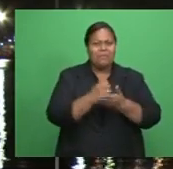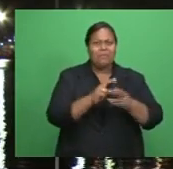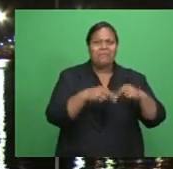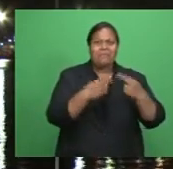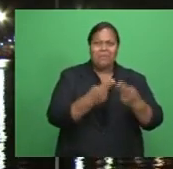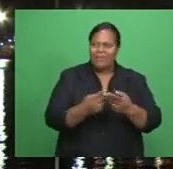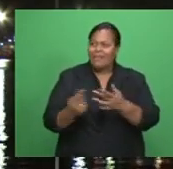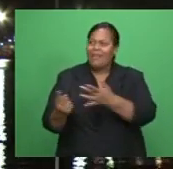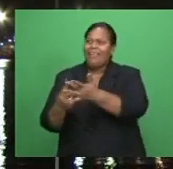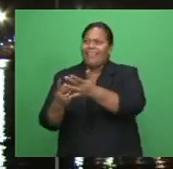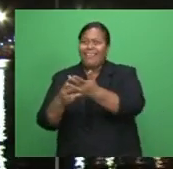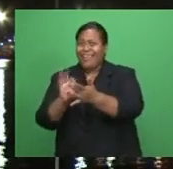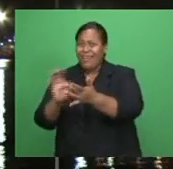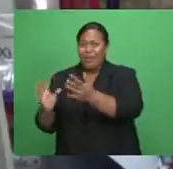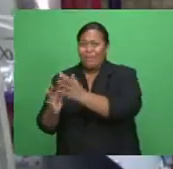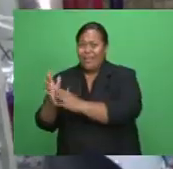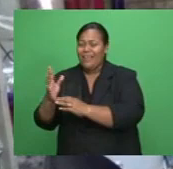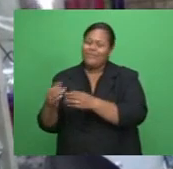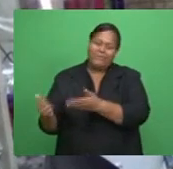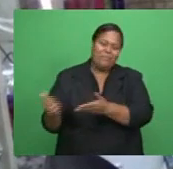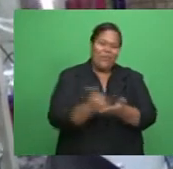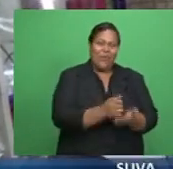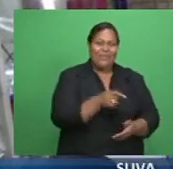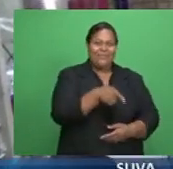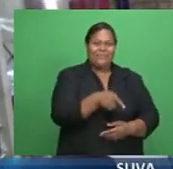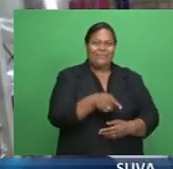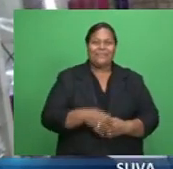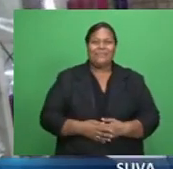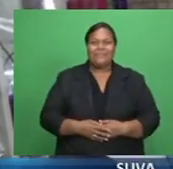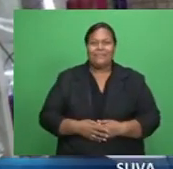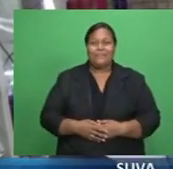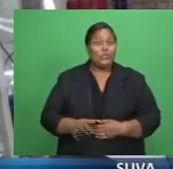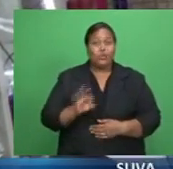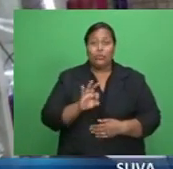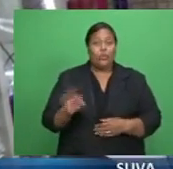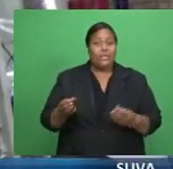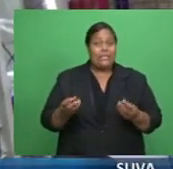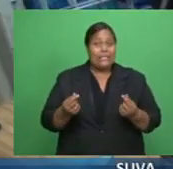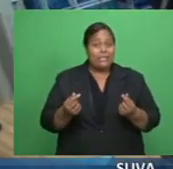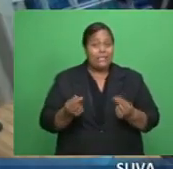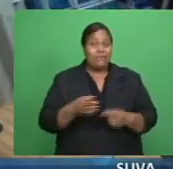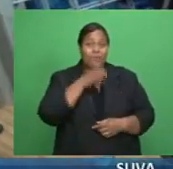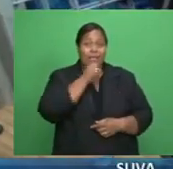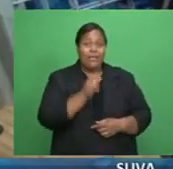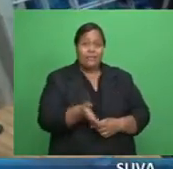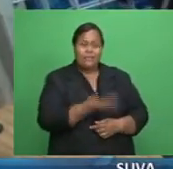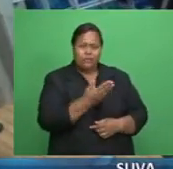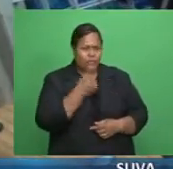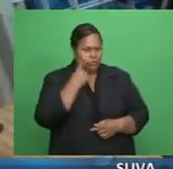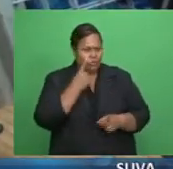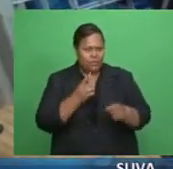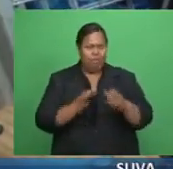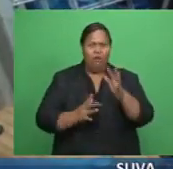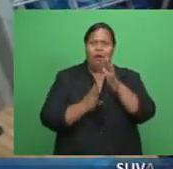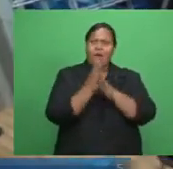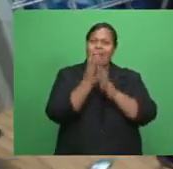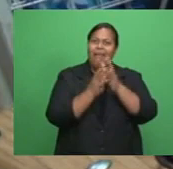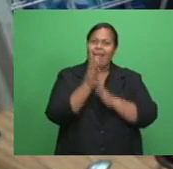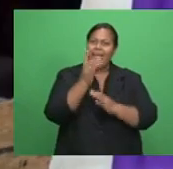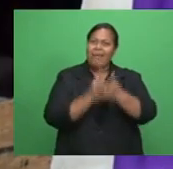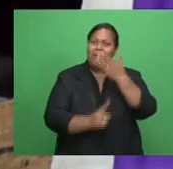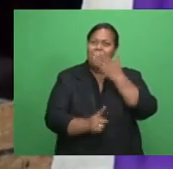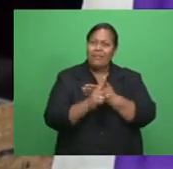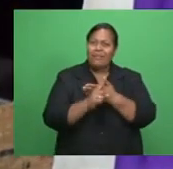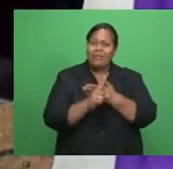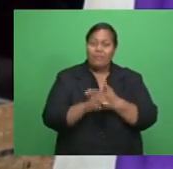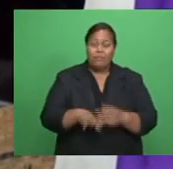who were not affected. It wasn't easy for Ritesh Lal to see his hard work go up in smoke, but he vowed to get back